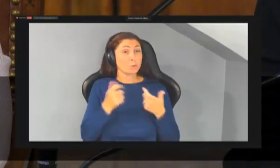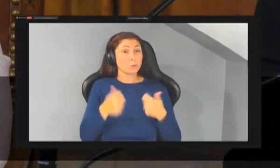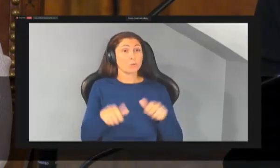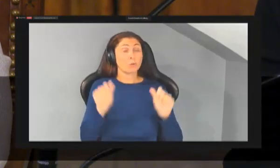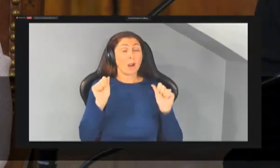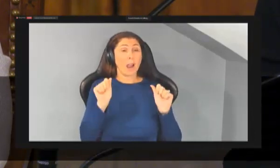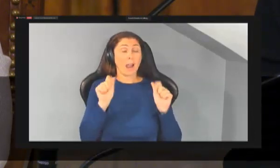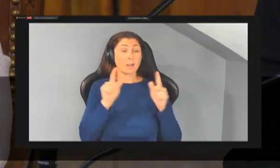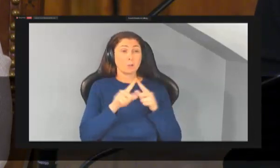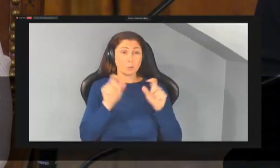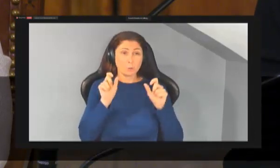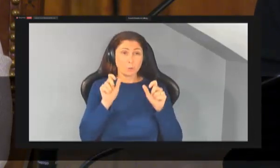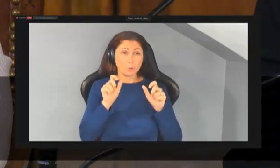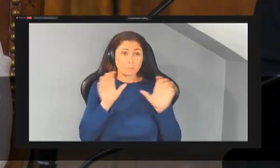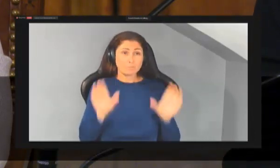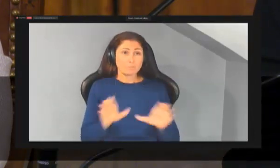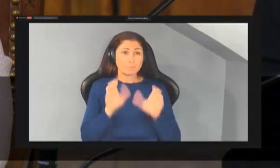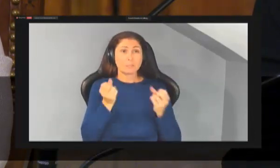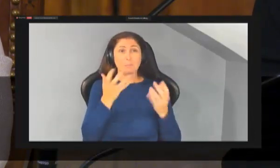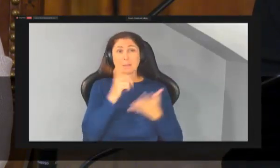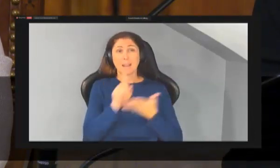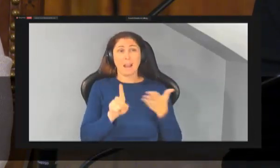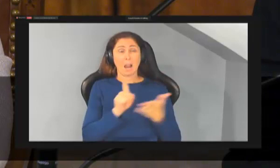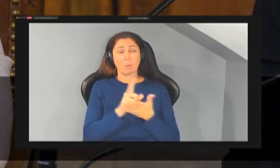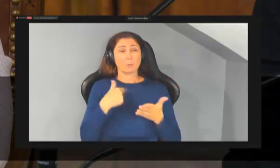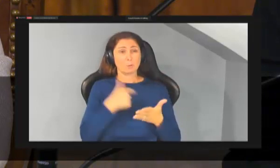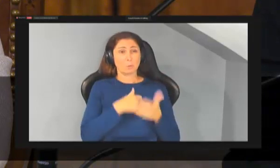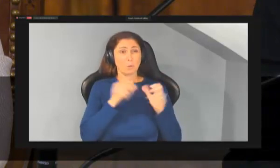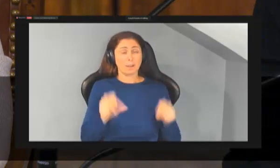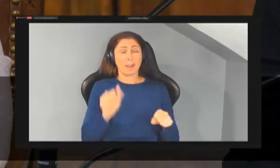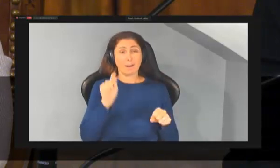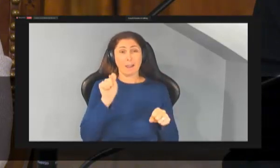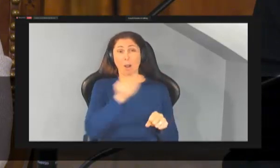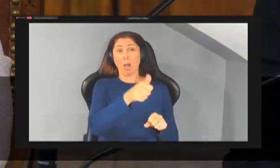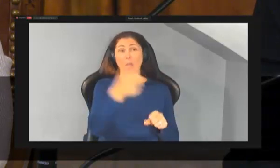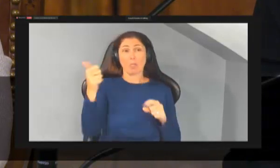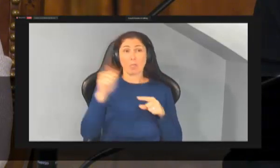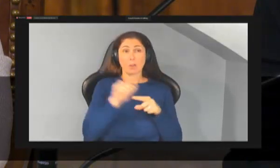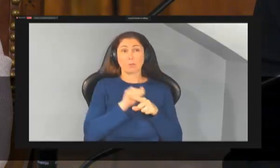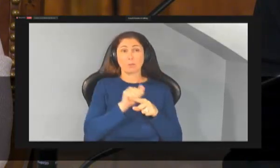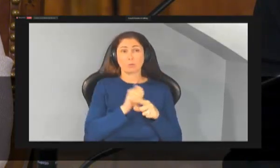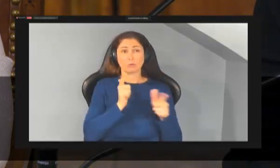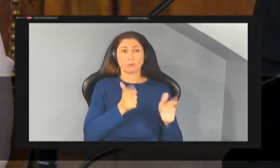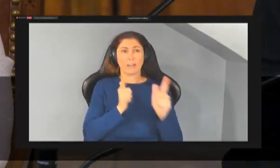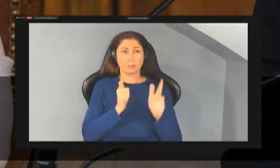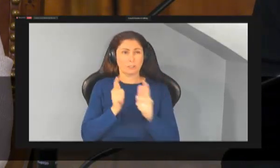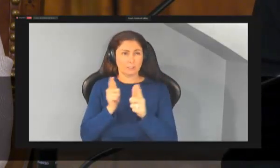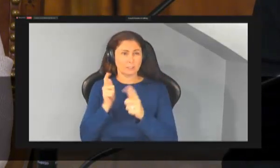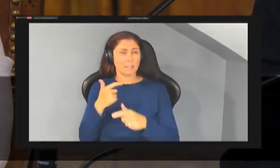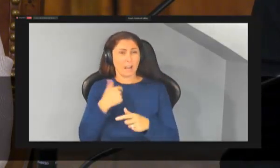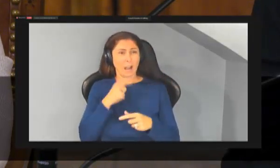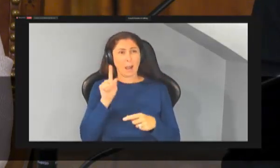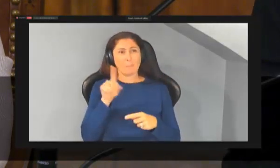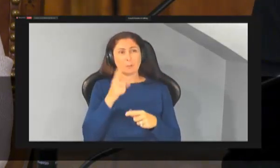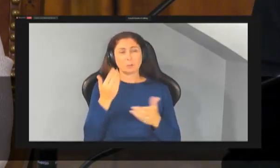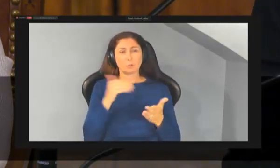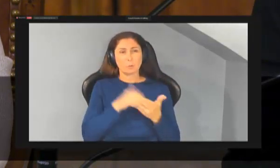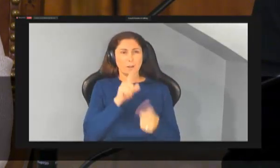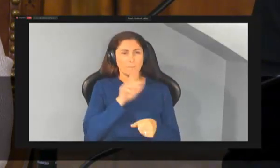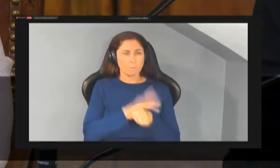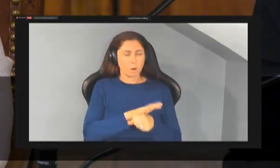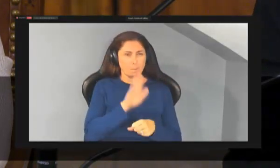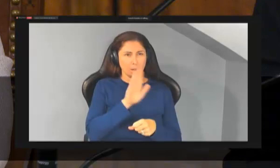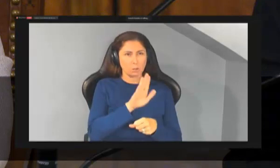many hours as we can at other ranges. And so I'm just kind of reaffirming your commitment to that, Director Schmidt.